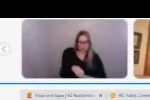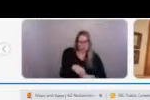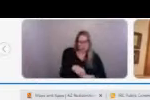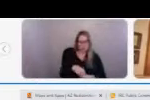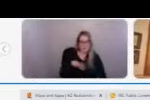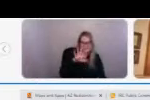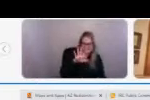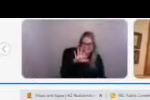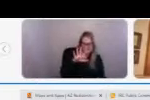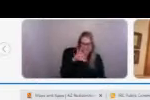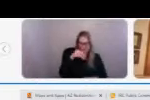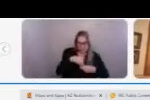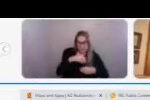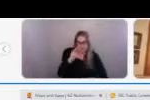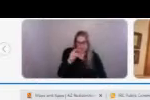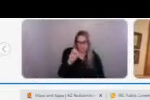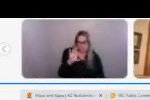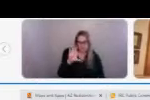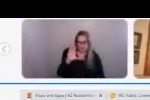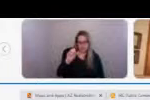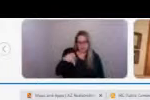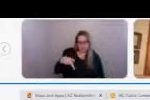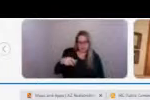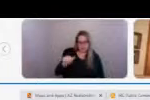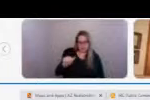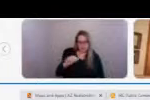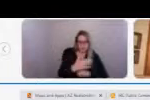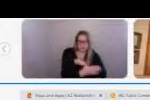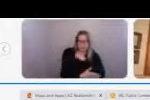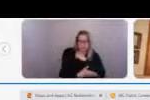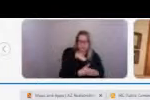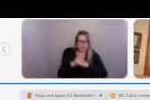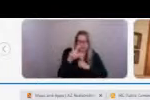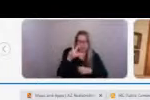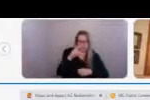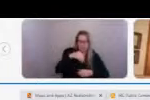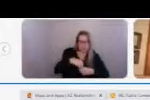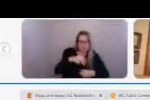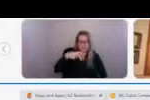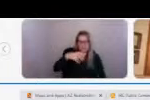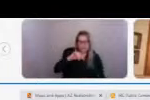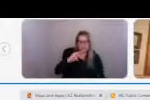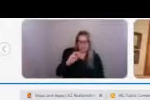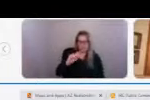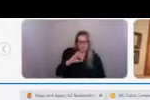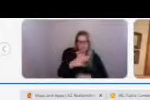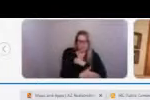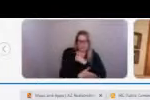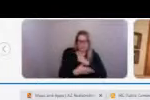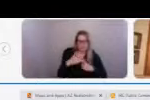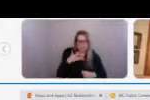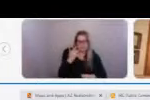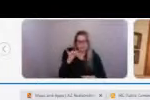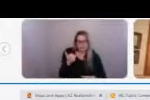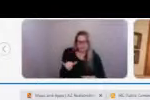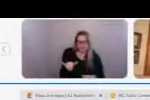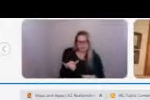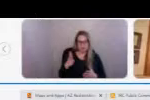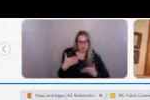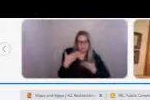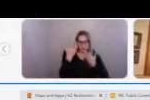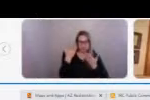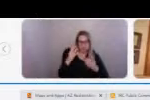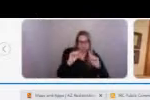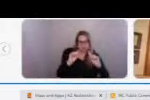five in maricopa county and three in pima county and we feel that these proposed